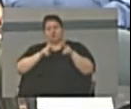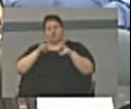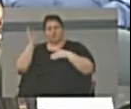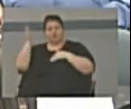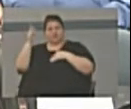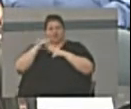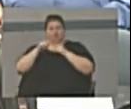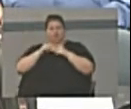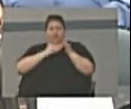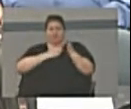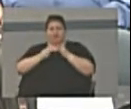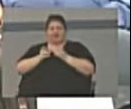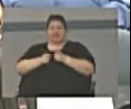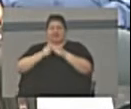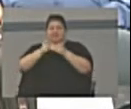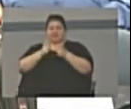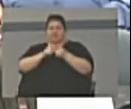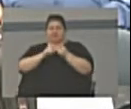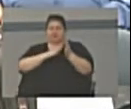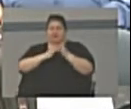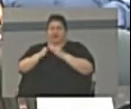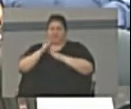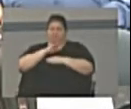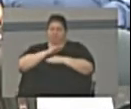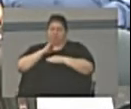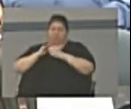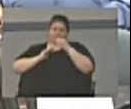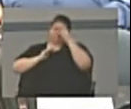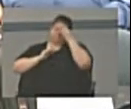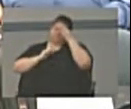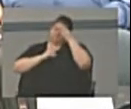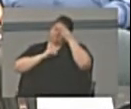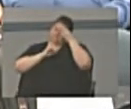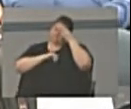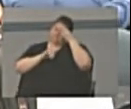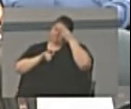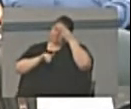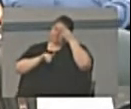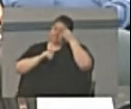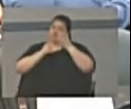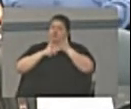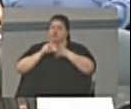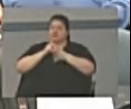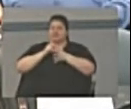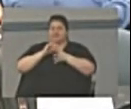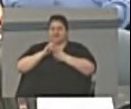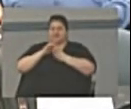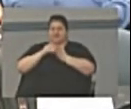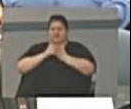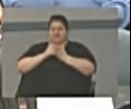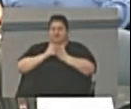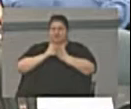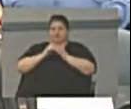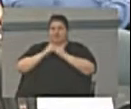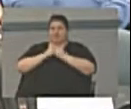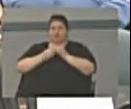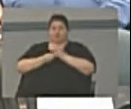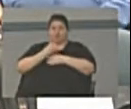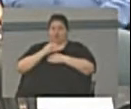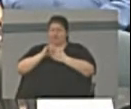the planning board. And there's a couple more prioritization of centers and where and how we grow are coming up within the next couple of months.